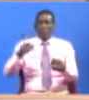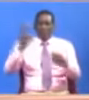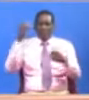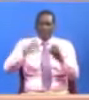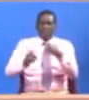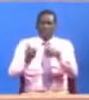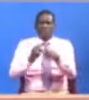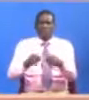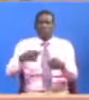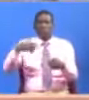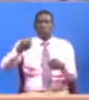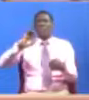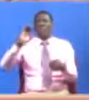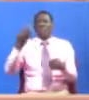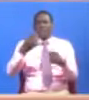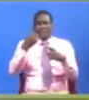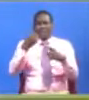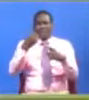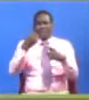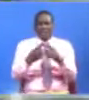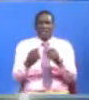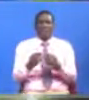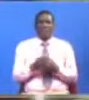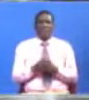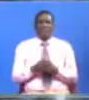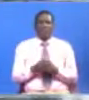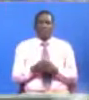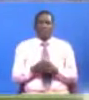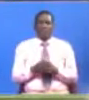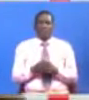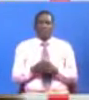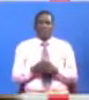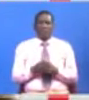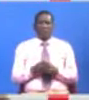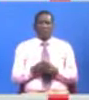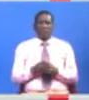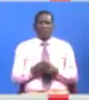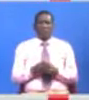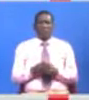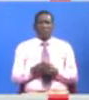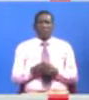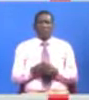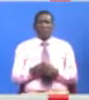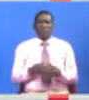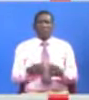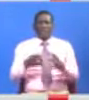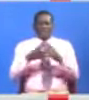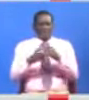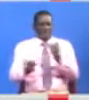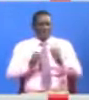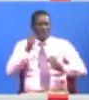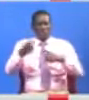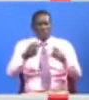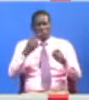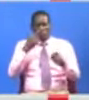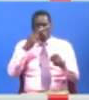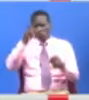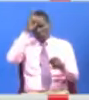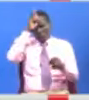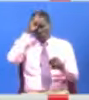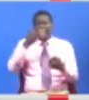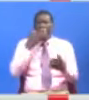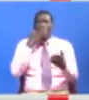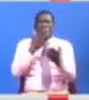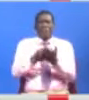race for the third consecutive year. 59, world leading time by Wanyonyi. Napenda kukimbia nikiwa nyumbani. Nashukuru mafansi wangu